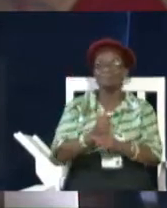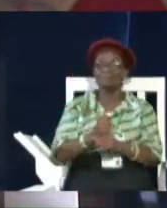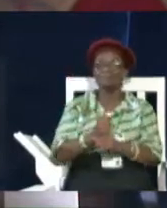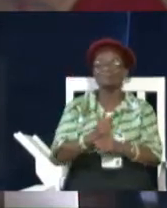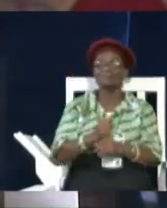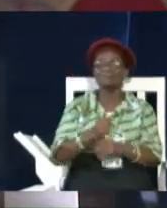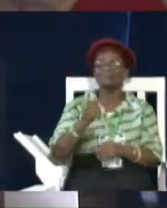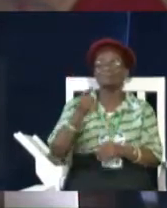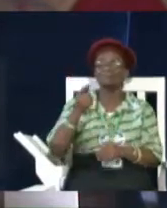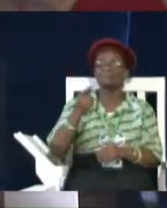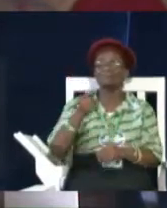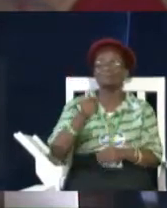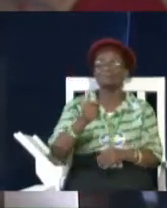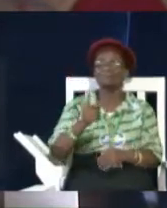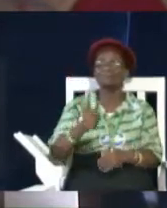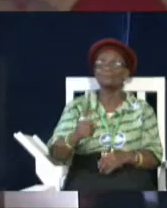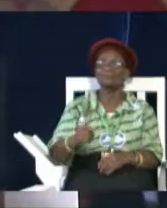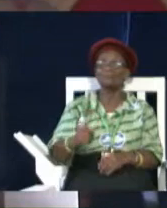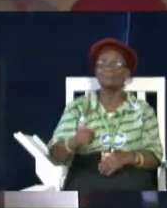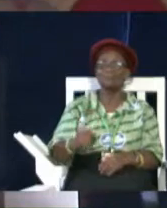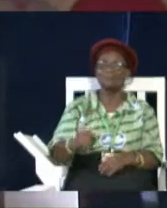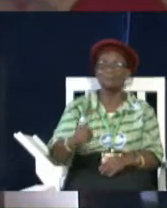the double portion.